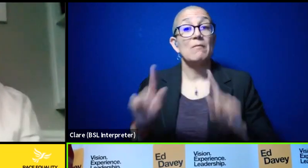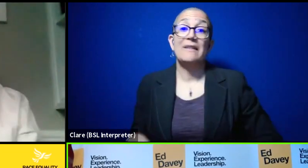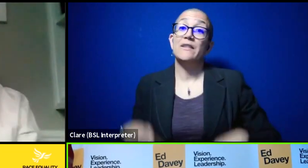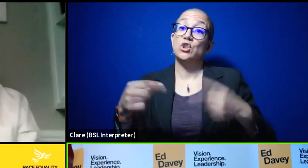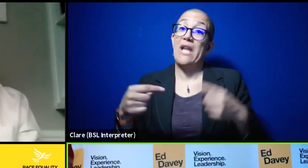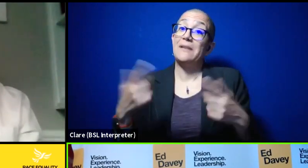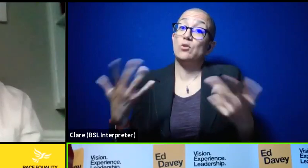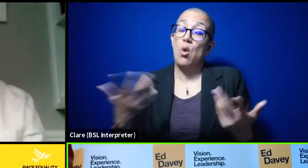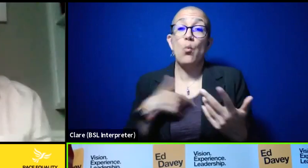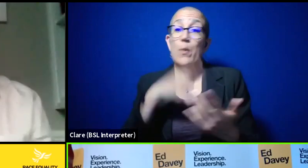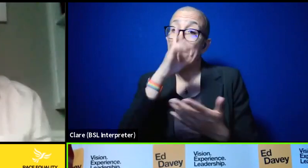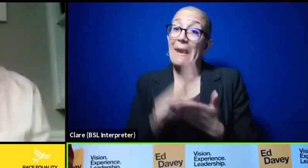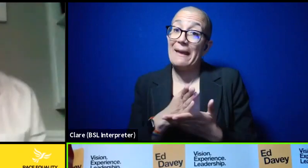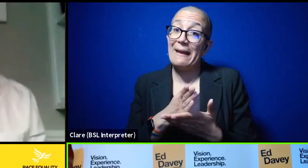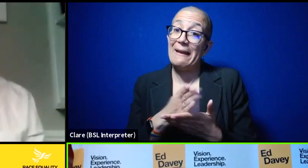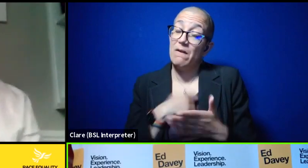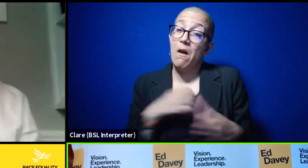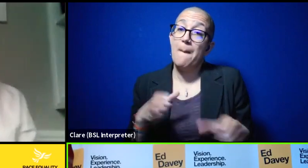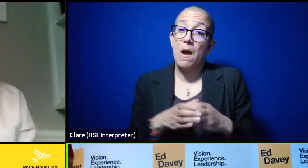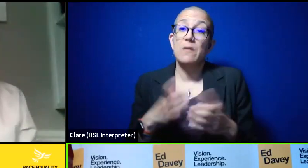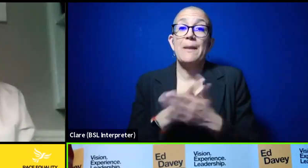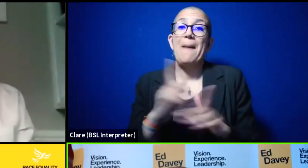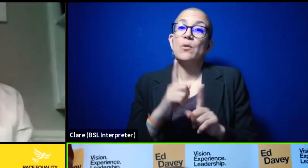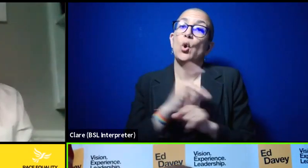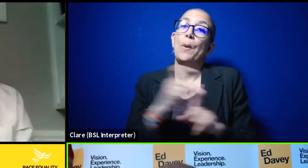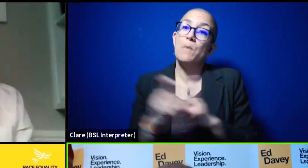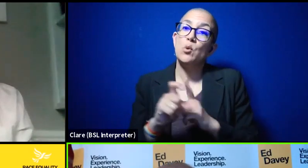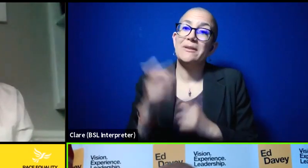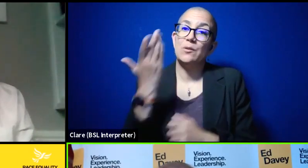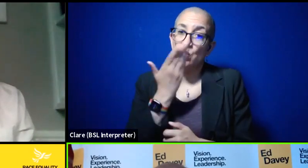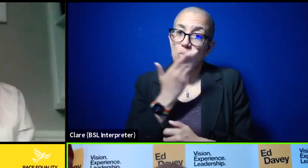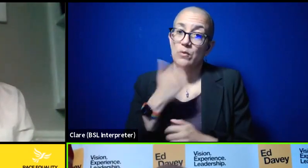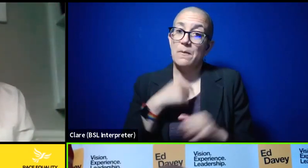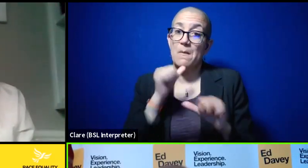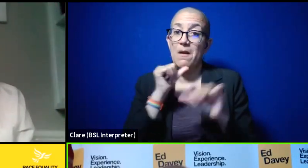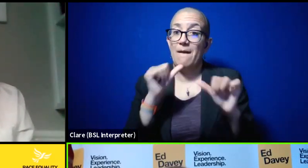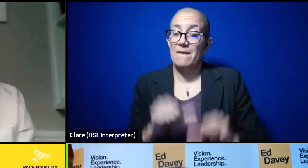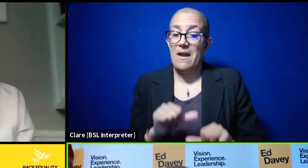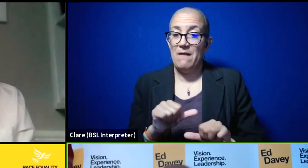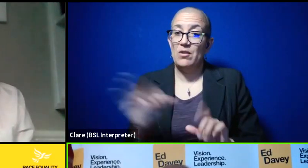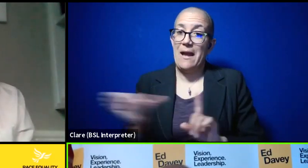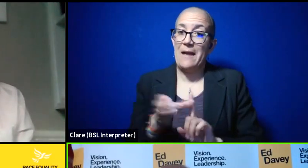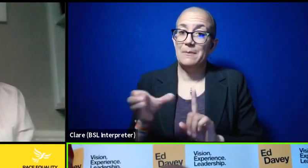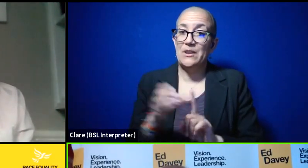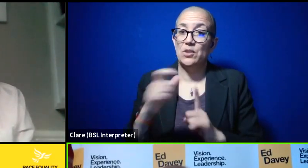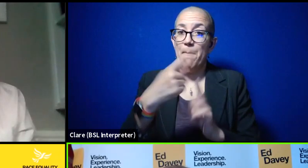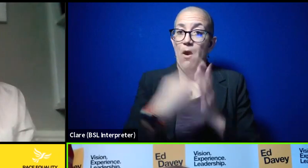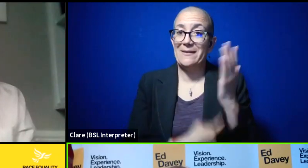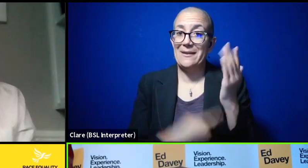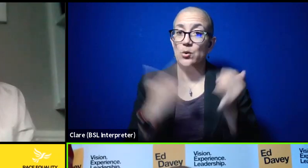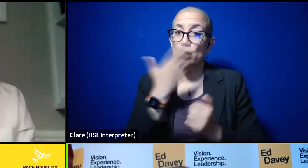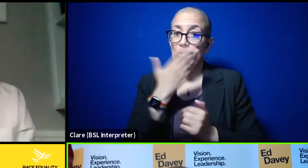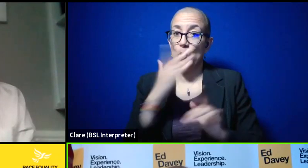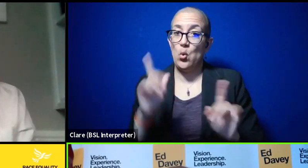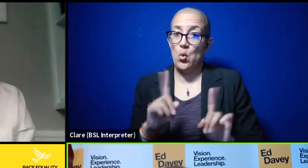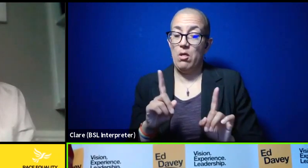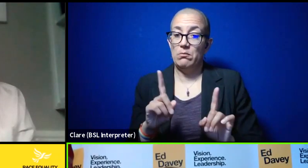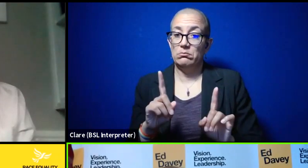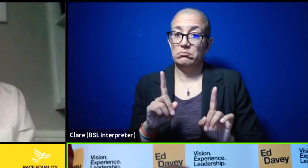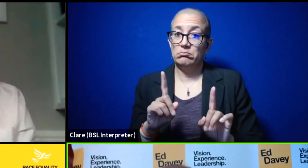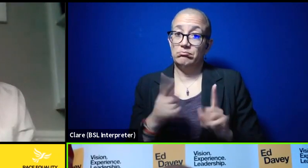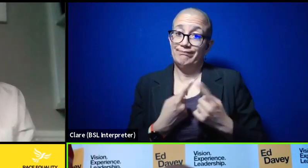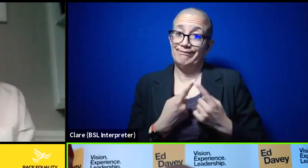party about community schools. My favourite admissions policy to a school is that it's how close you are